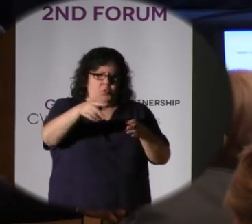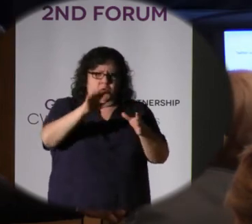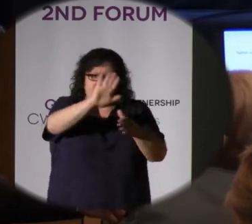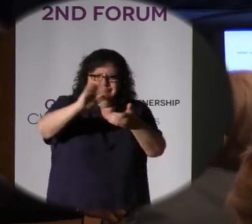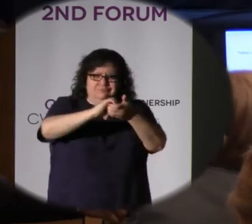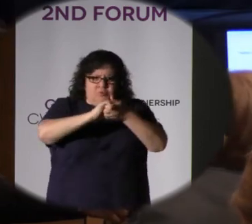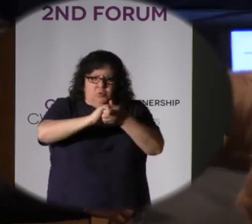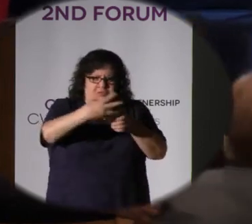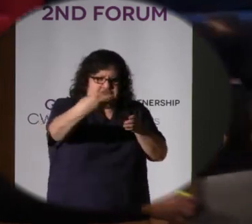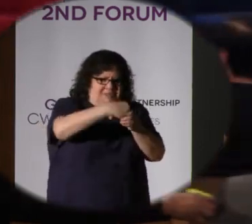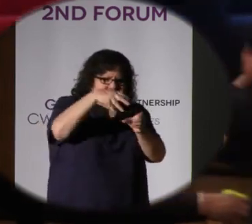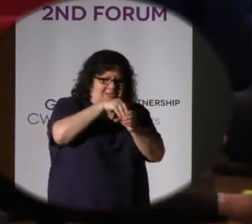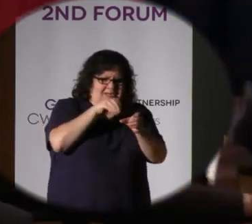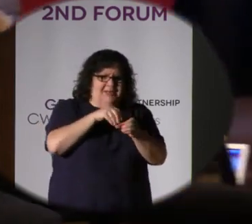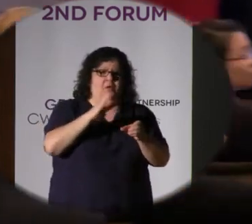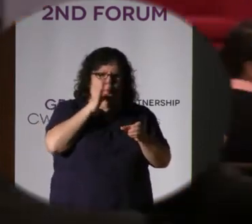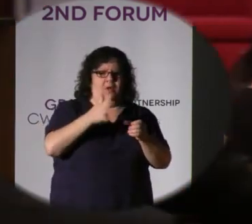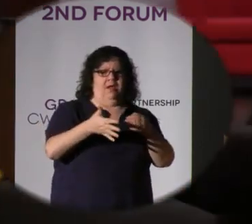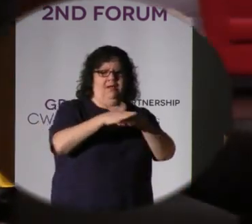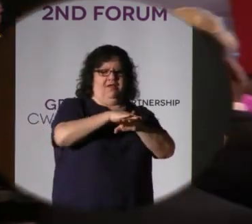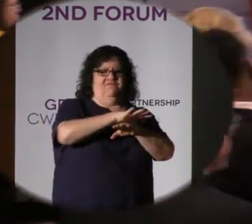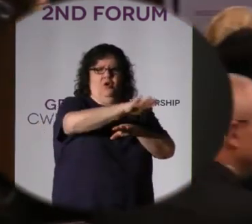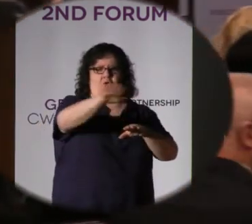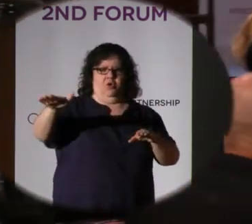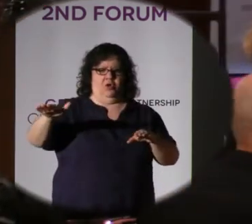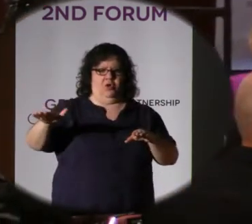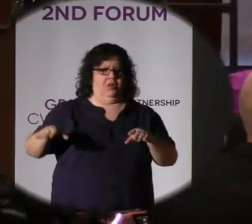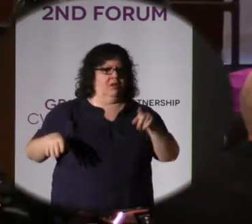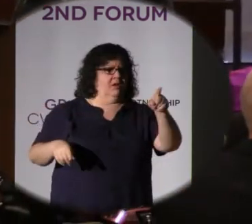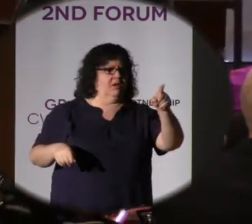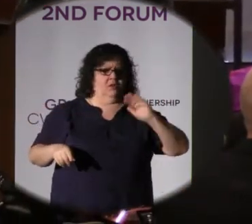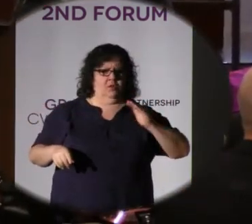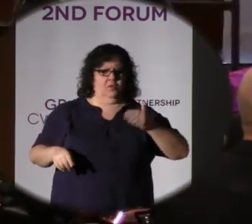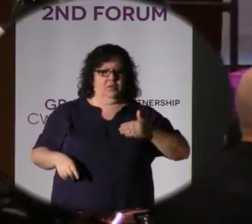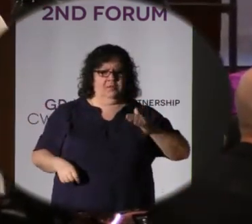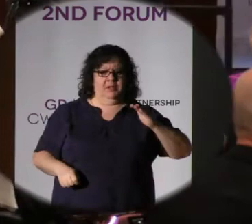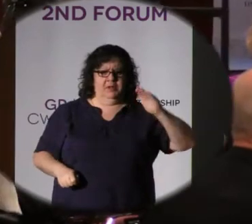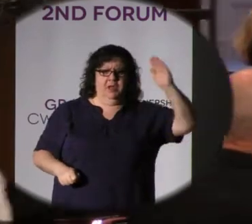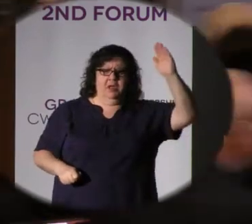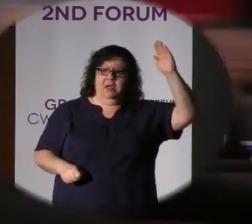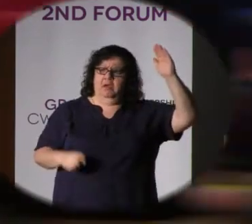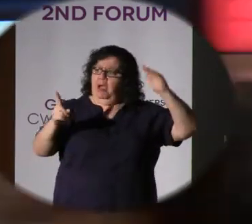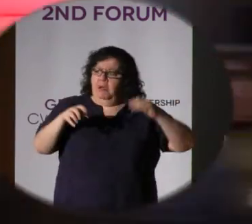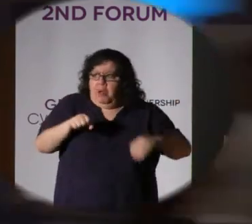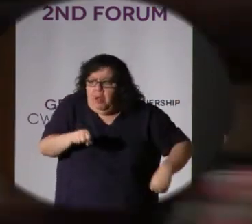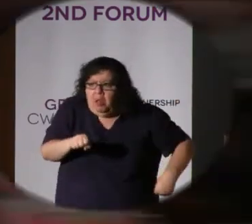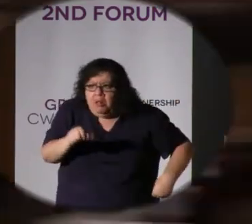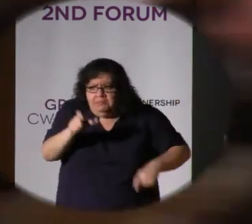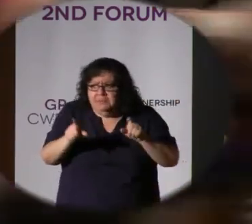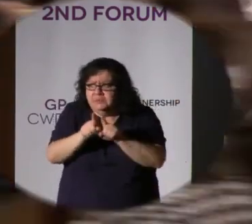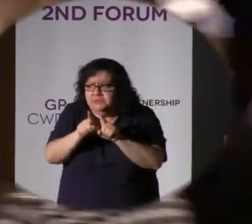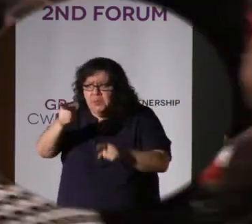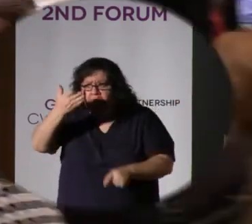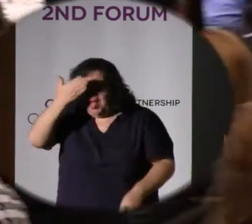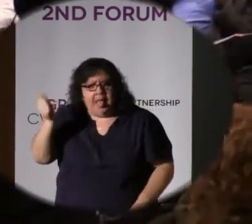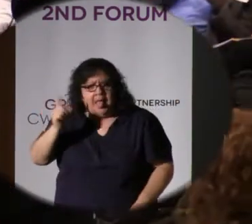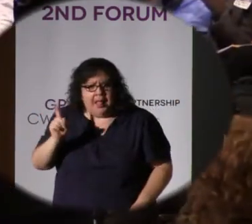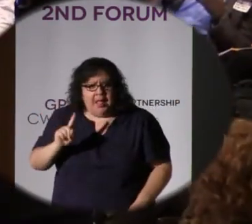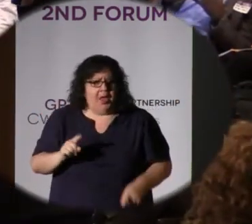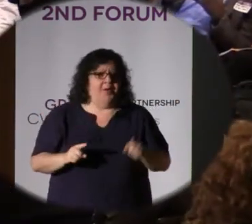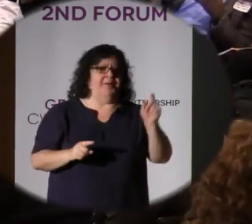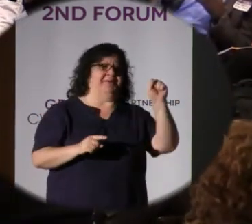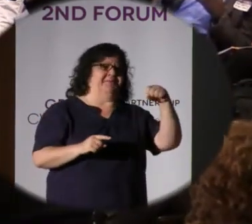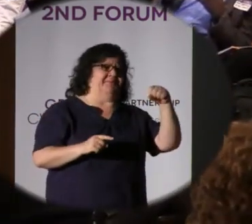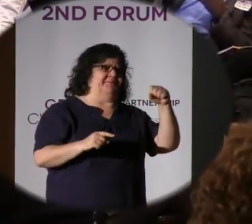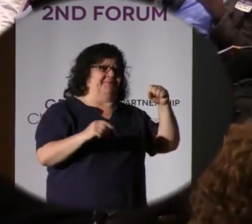Not in children, but... Let's see, other questions? There's a question way in the back. Hi, Susan Parrish, Lurie Institute